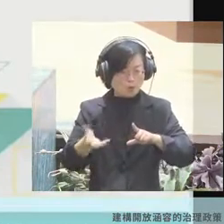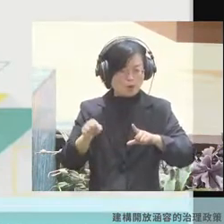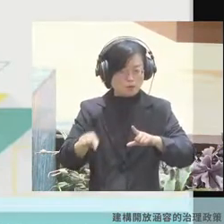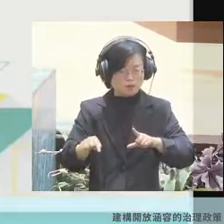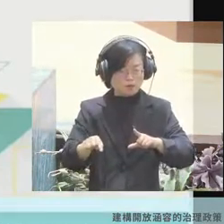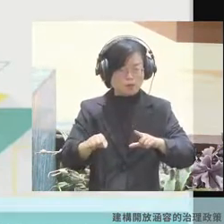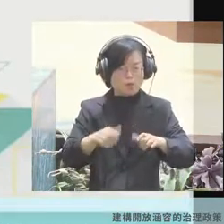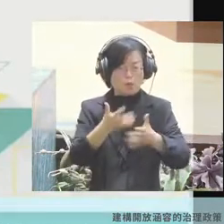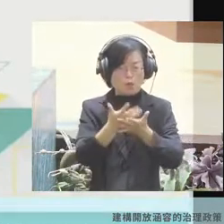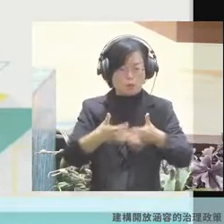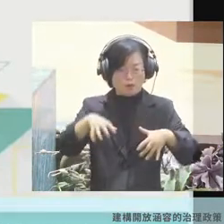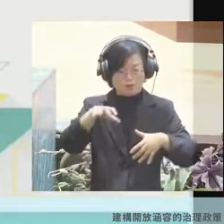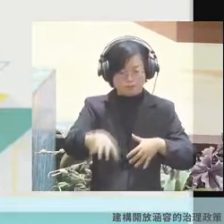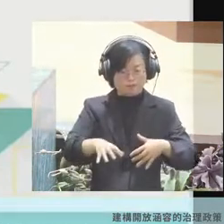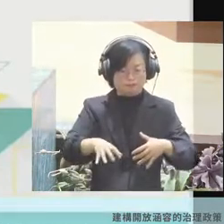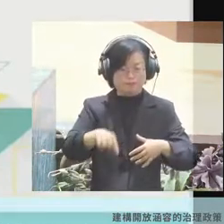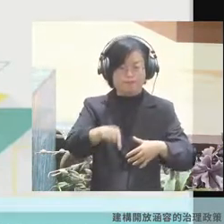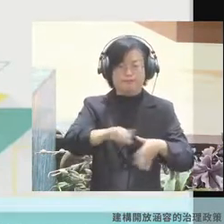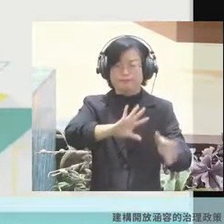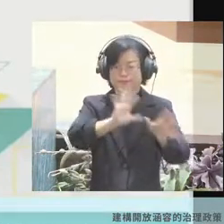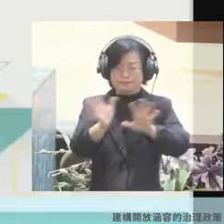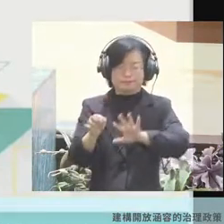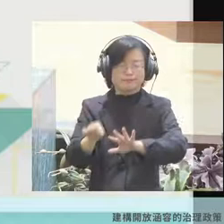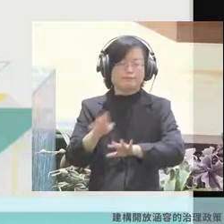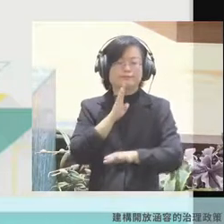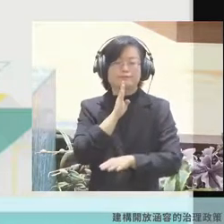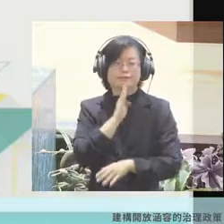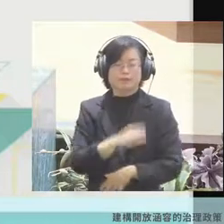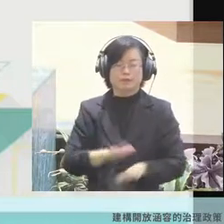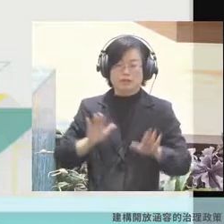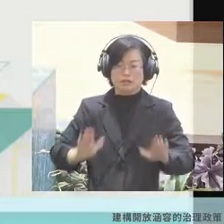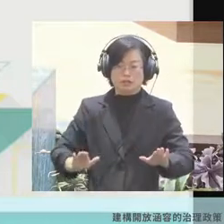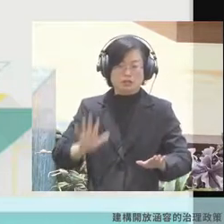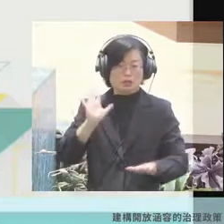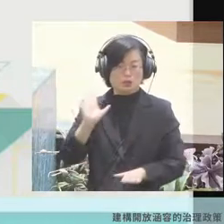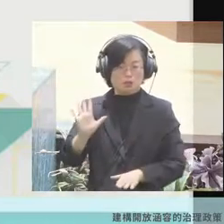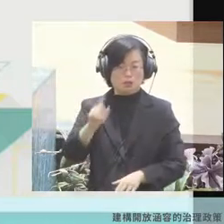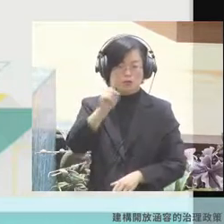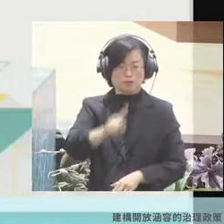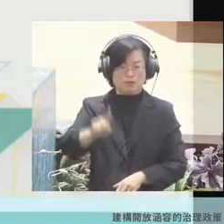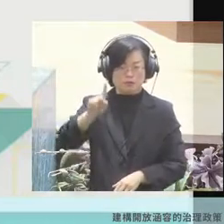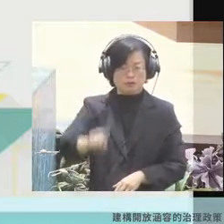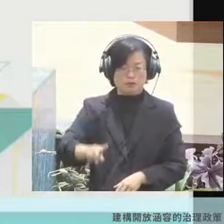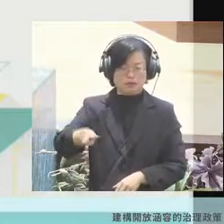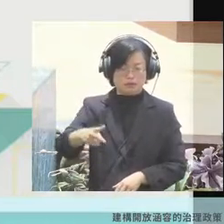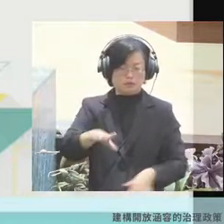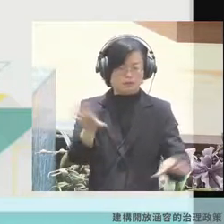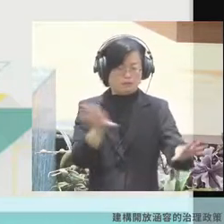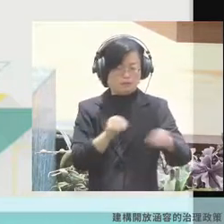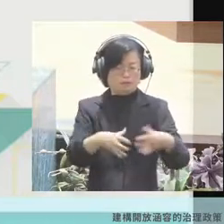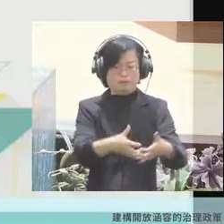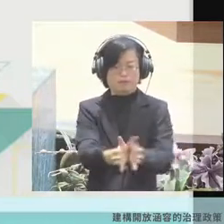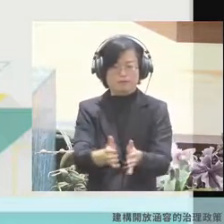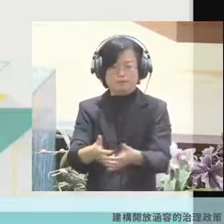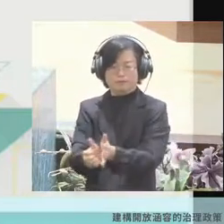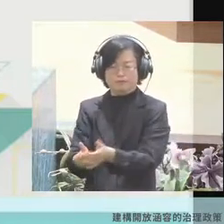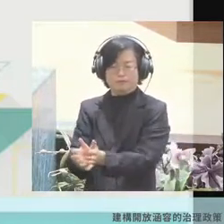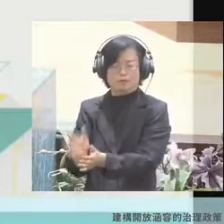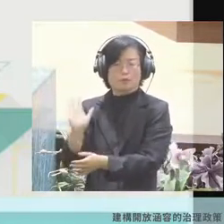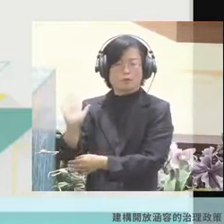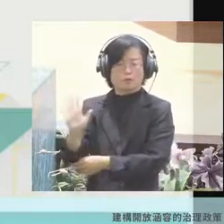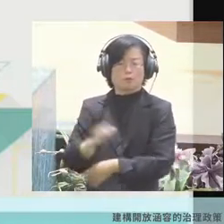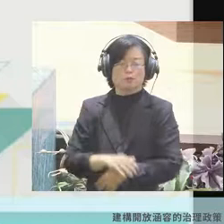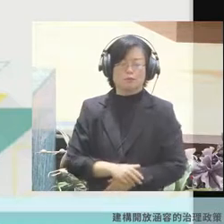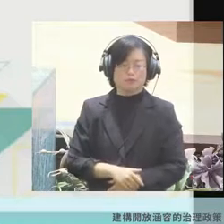So far, we have uploaded 1,200 data sets from the all departments in the district administration.